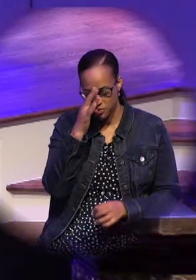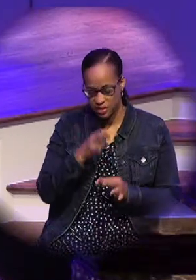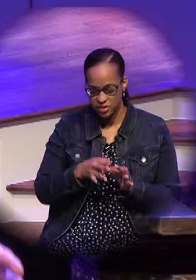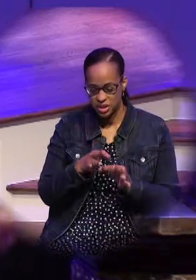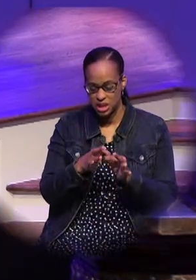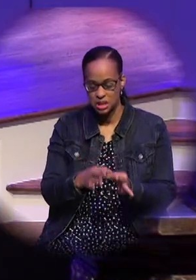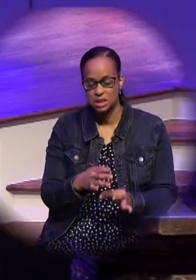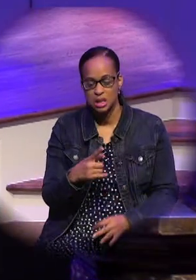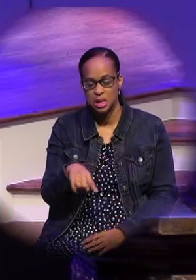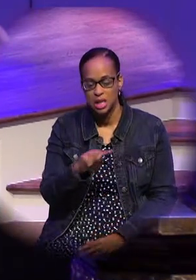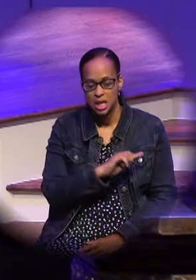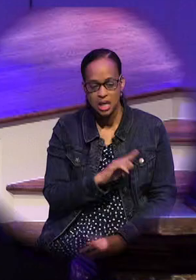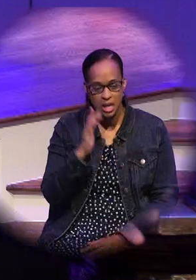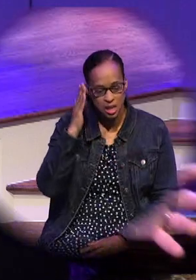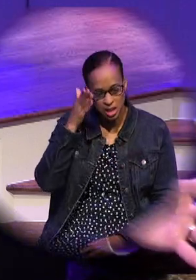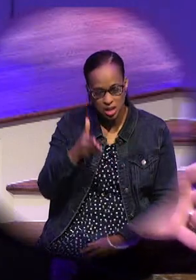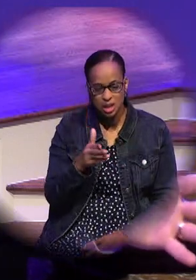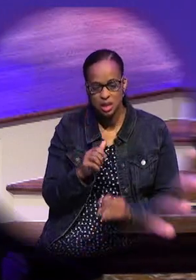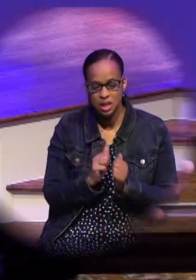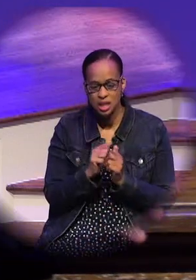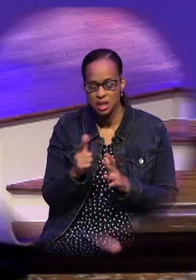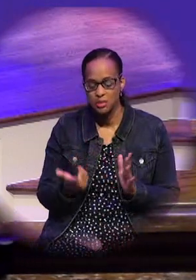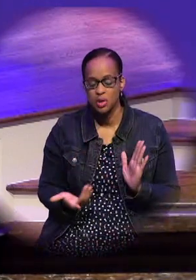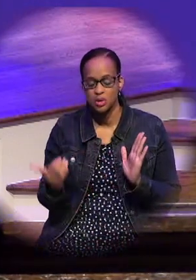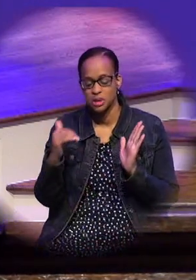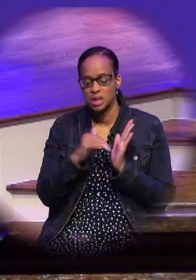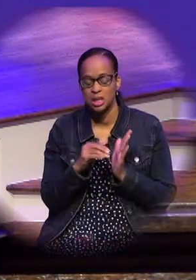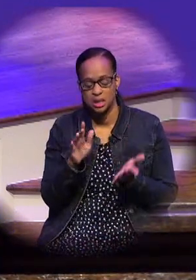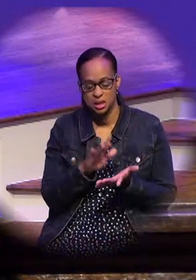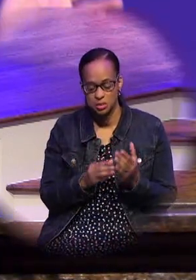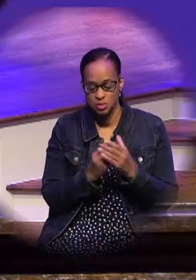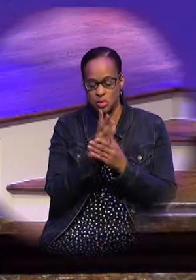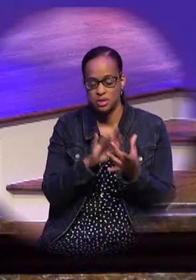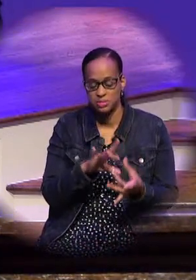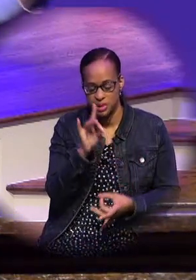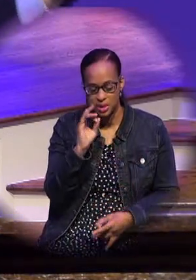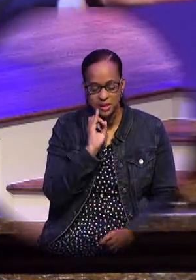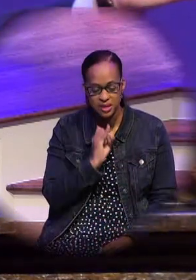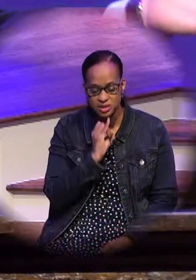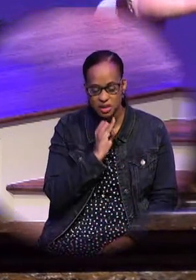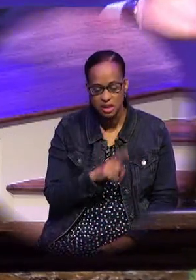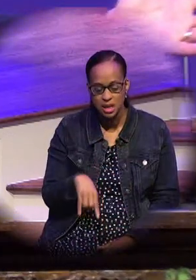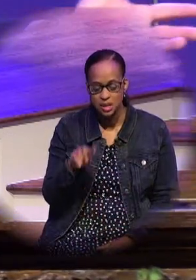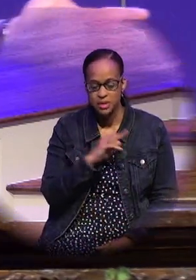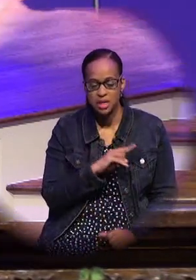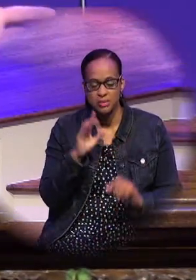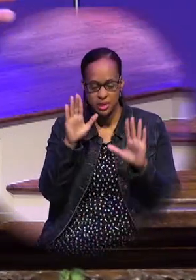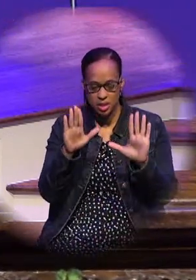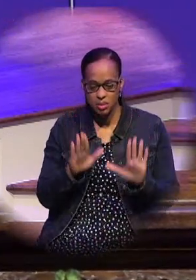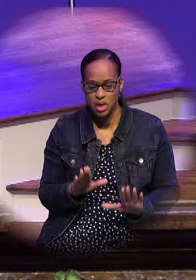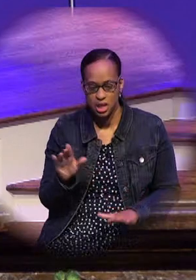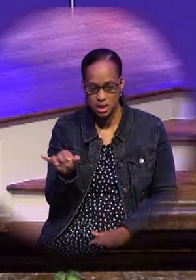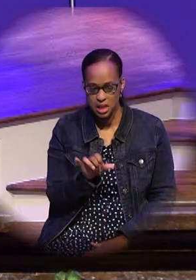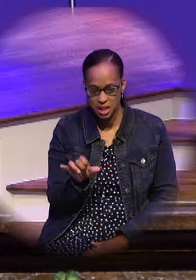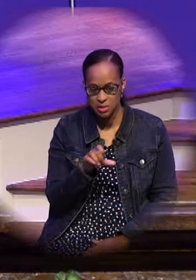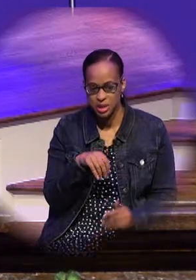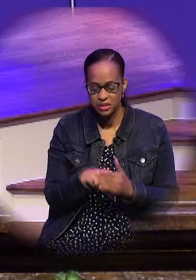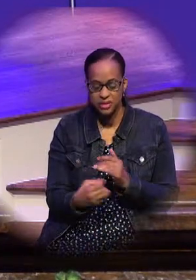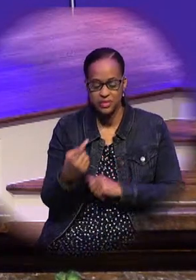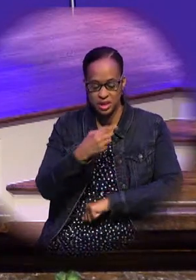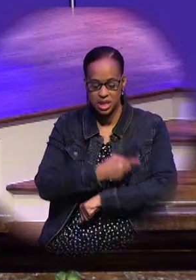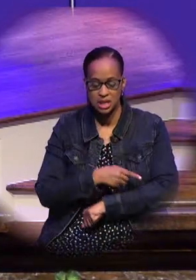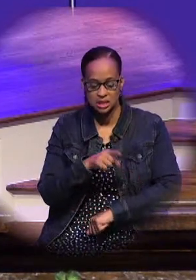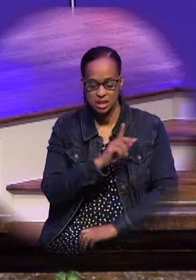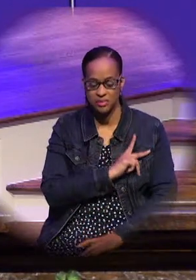the Pharisees and he would blow once again his Spirit through Israel so that they could be great like they were in the days of